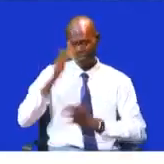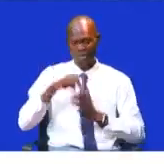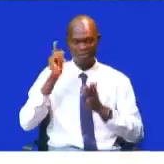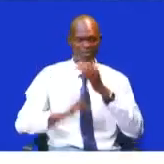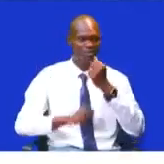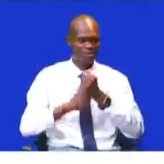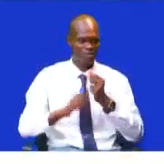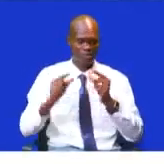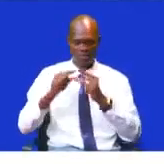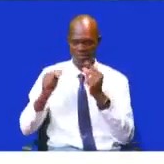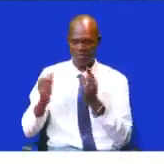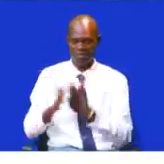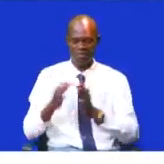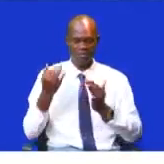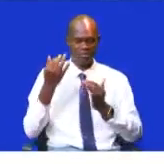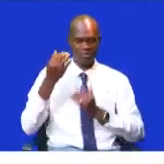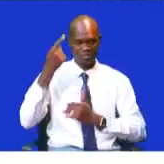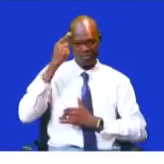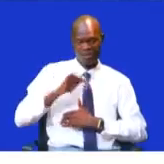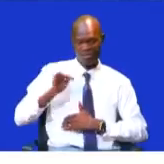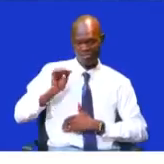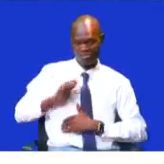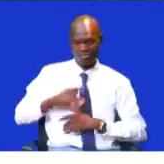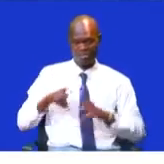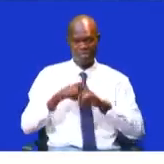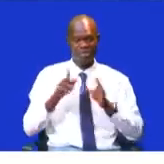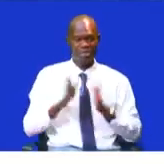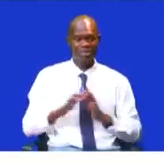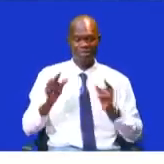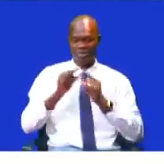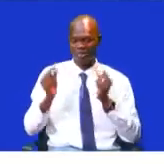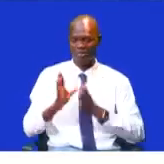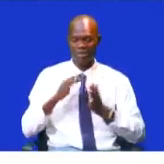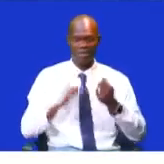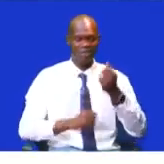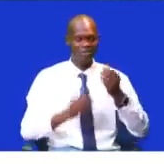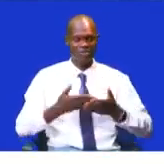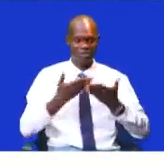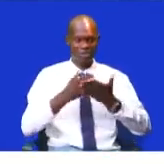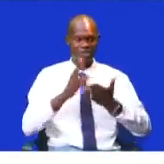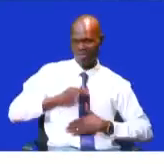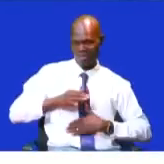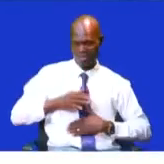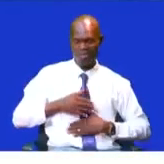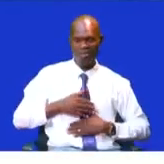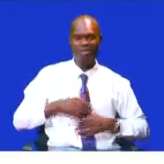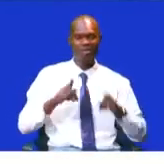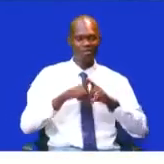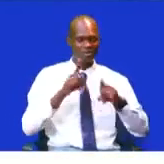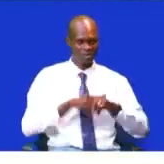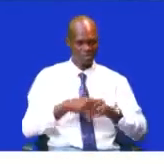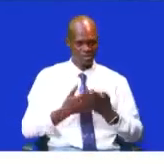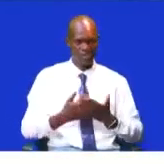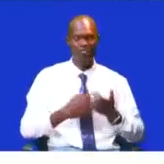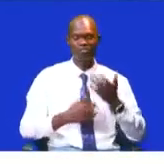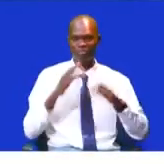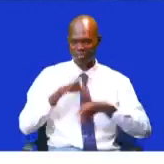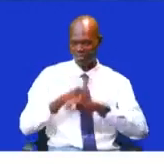mago eko mag joma wakeini kata women groups kendo miyogi sir motegno mar donjo. Eko bende oyudo